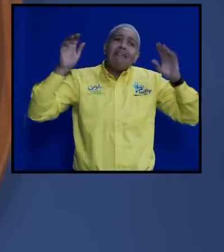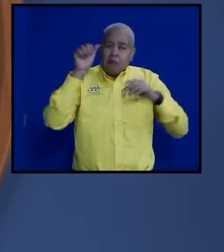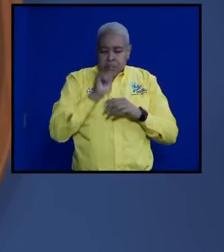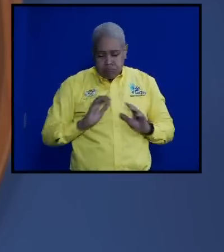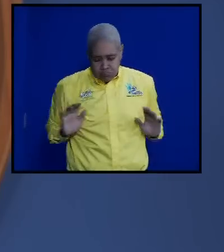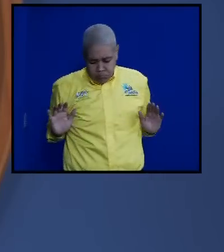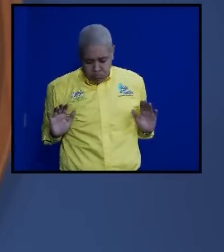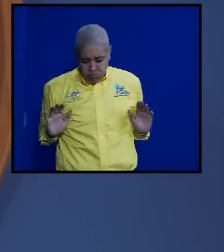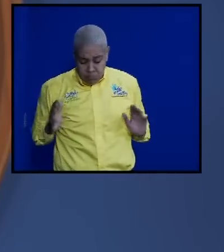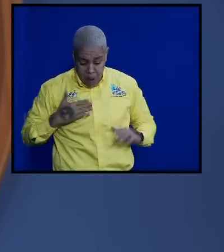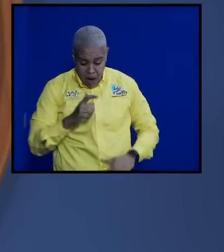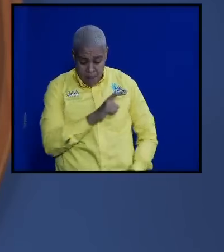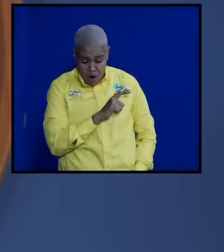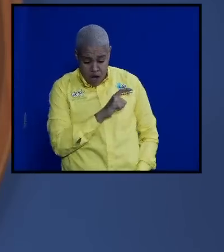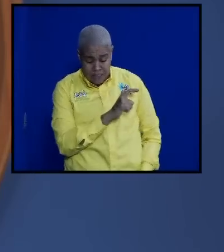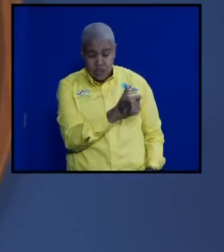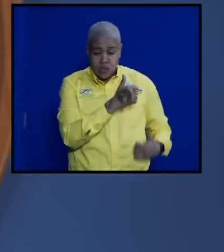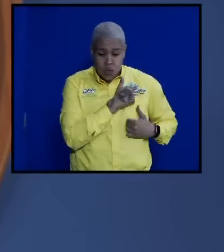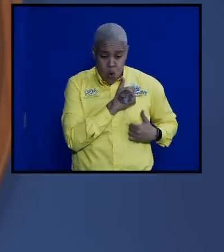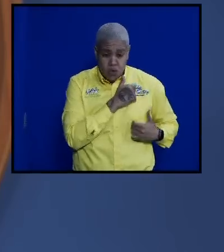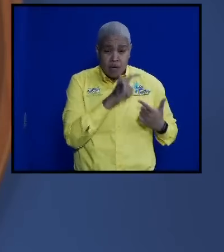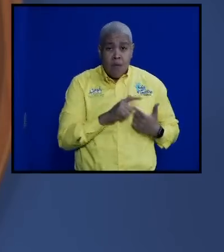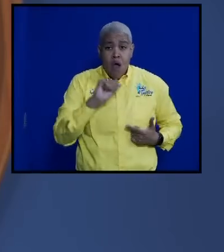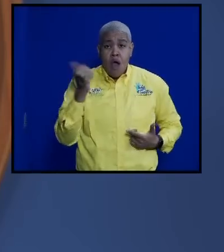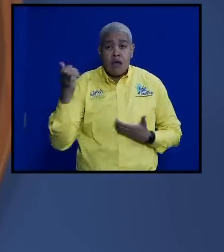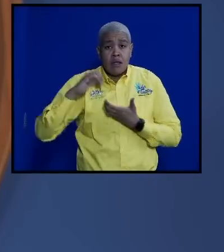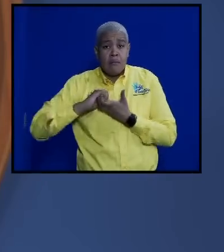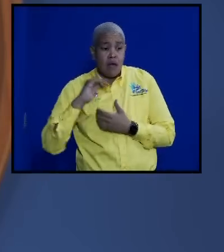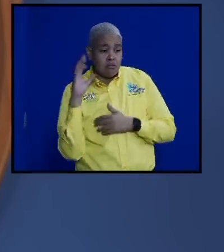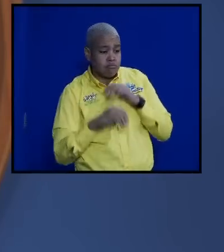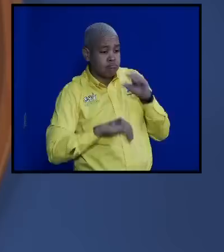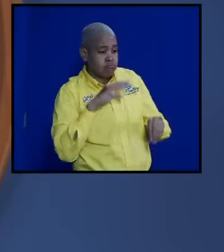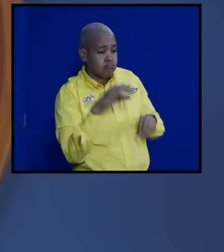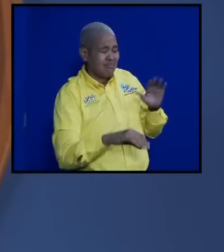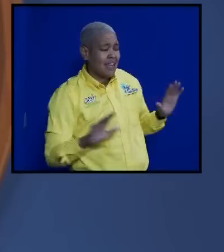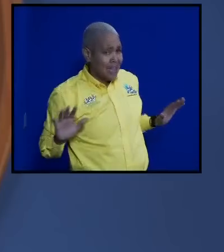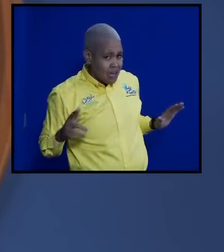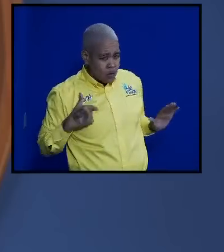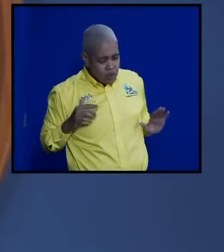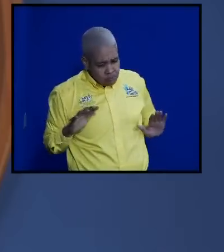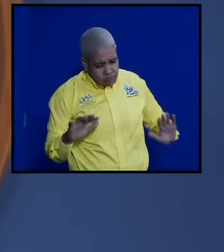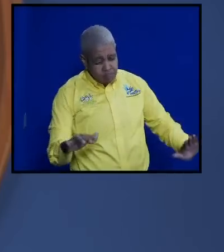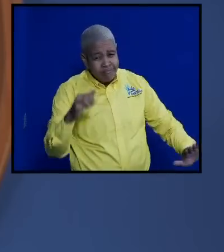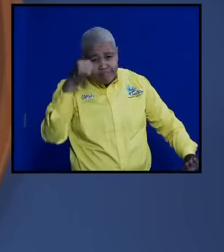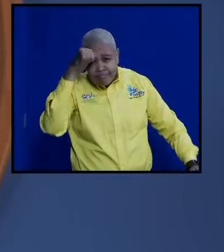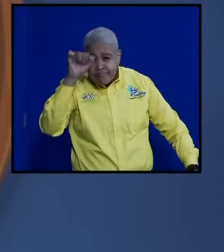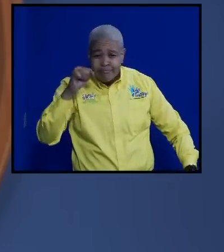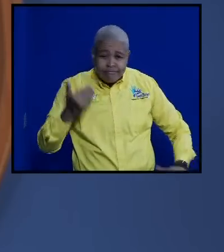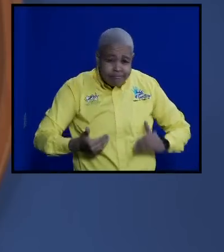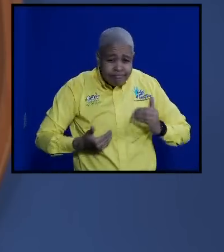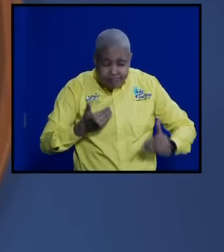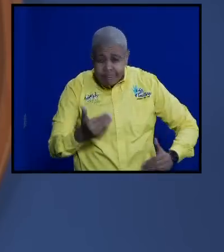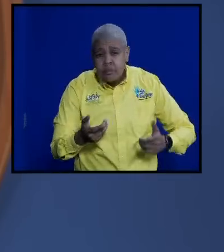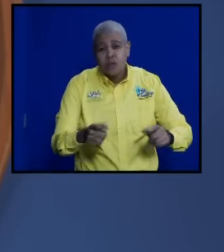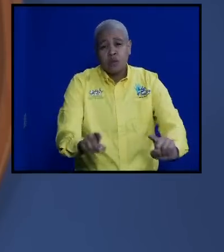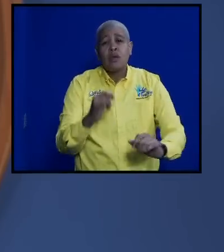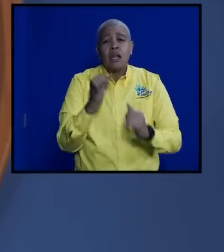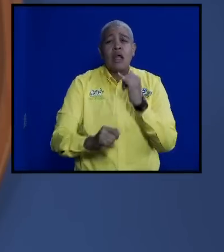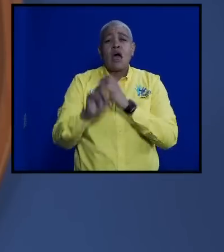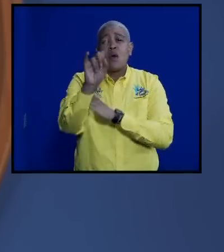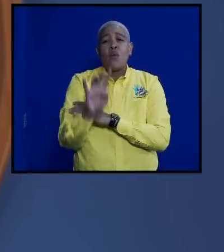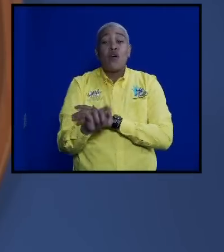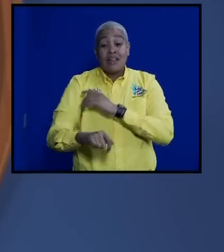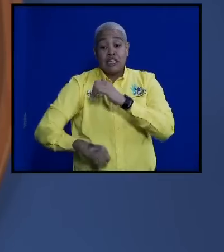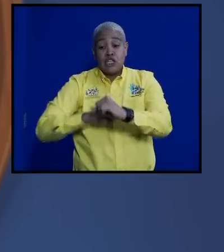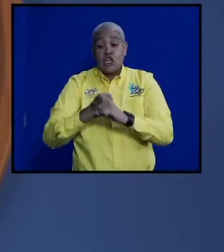police officers, the JDF, and other partners. We have been pushing relentlessly throughout the last quarter of the year, and I'll